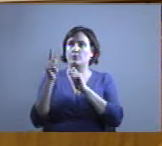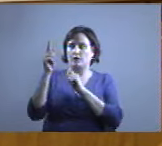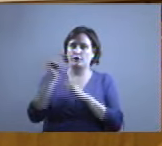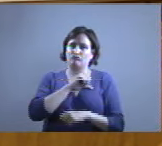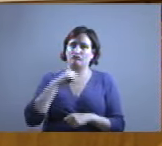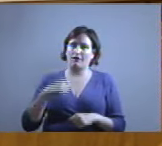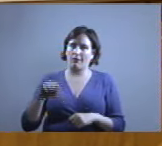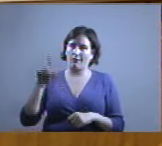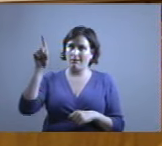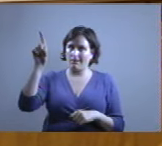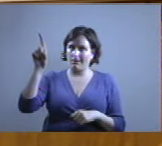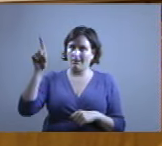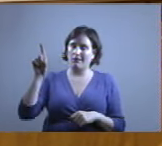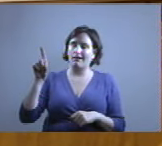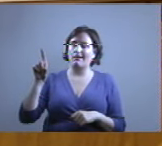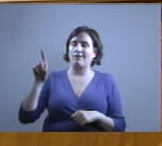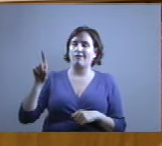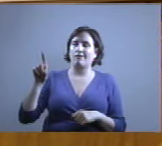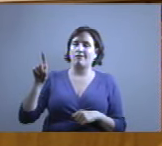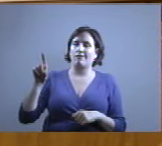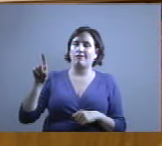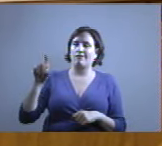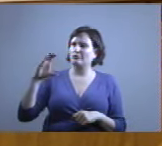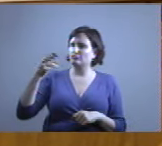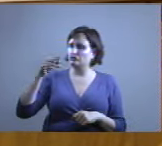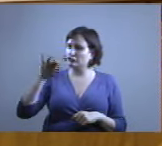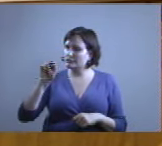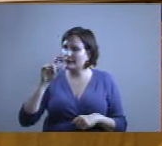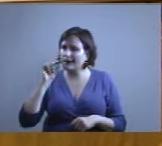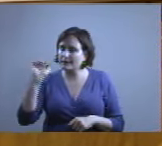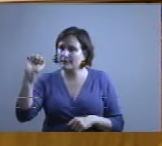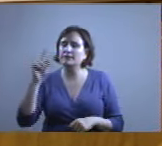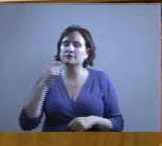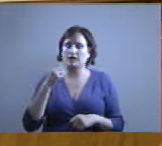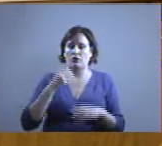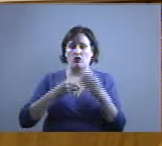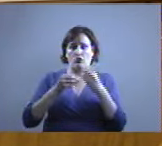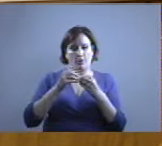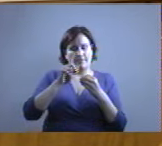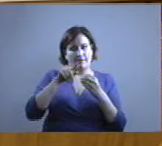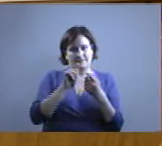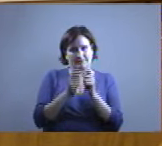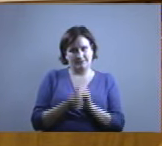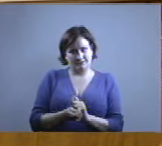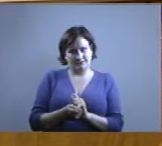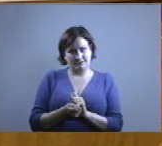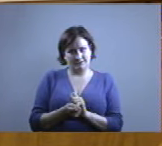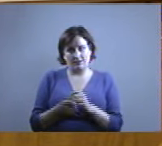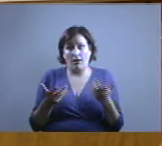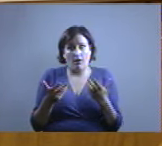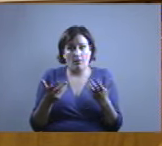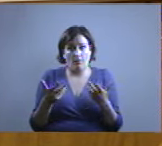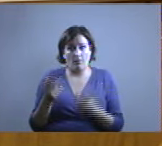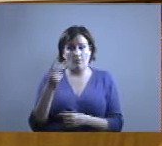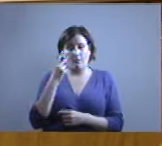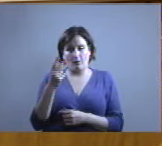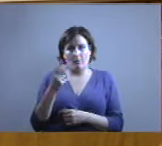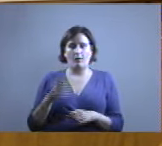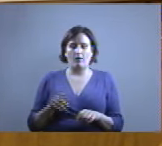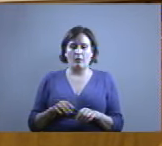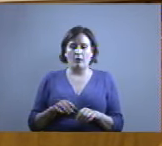that we've got to transform our economies and our countries by crossing the river, by feeling for the